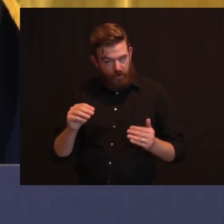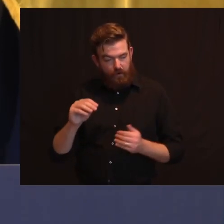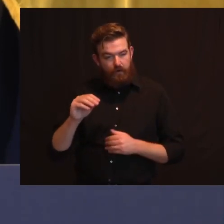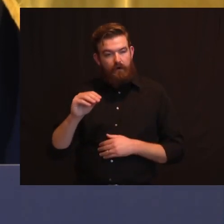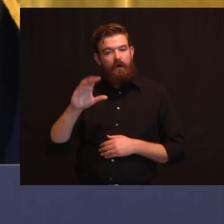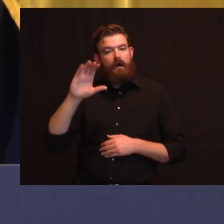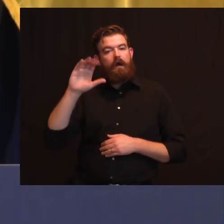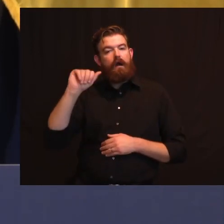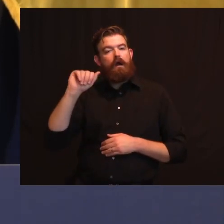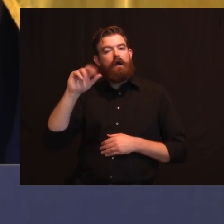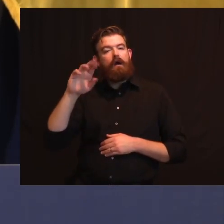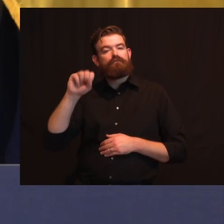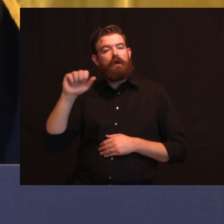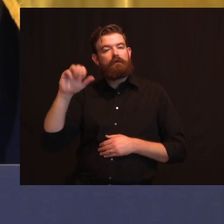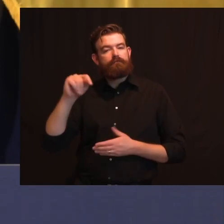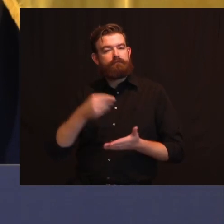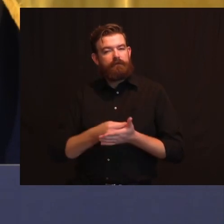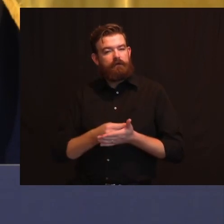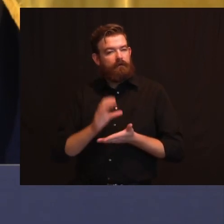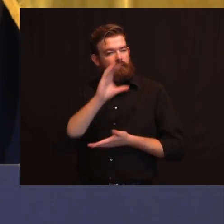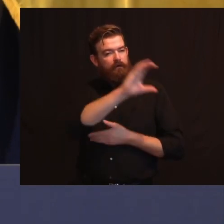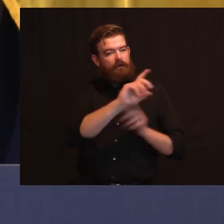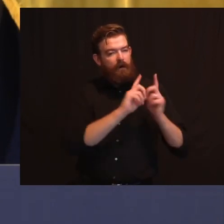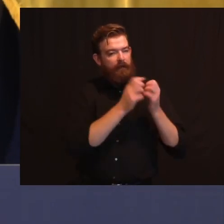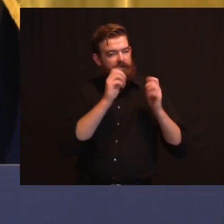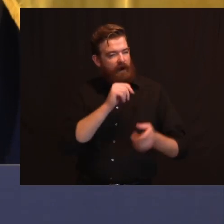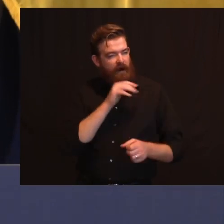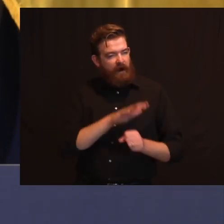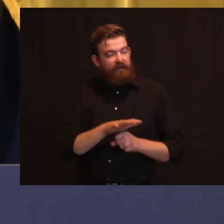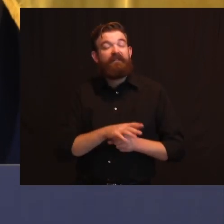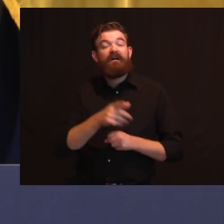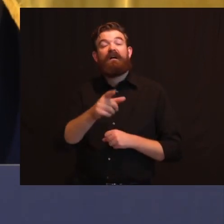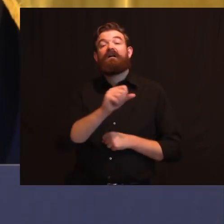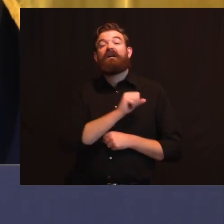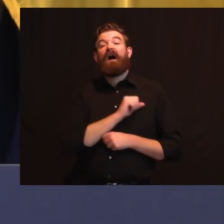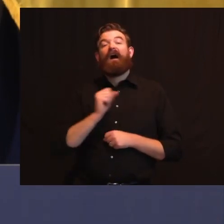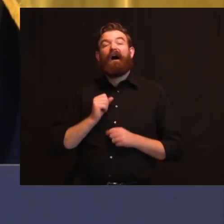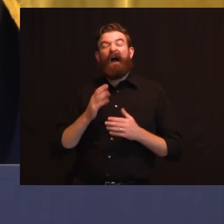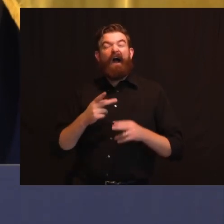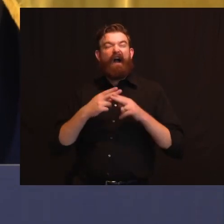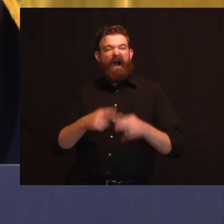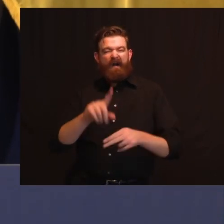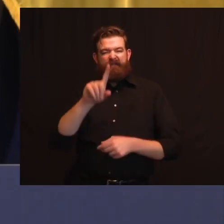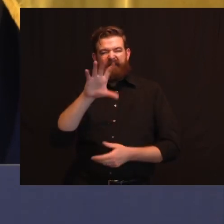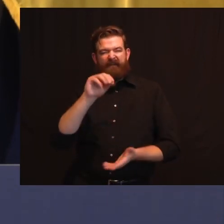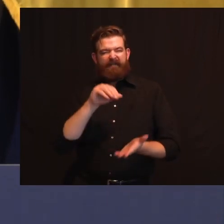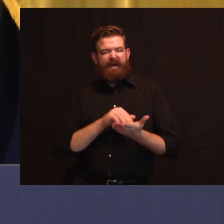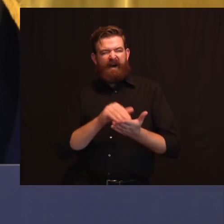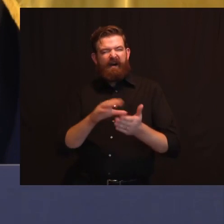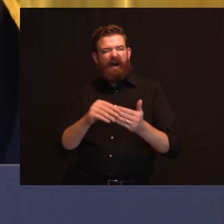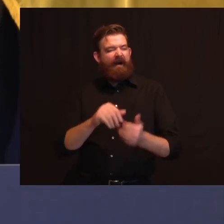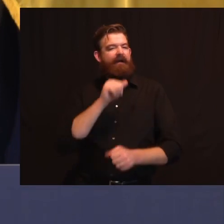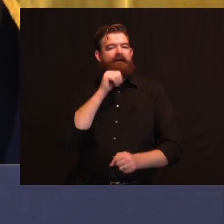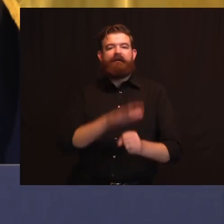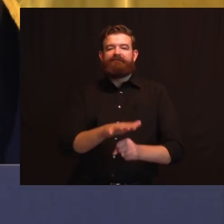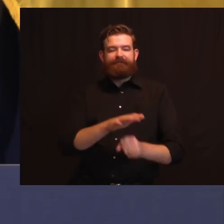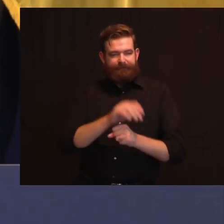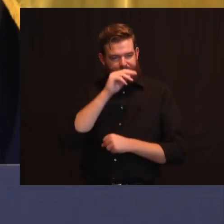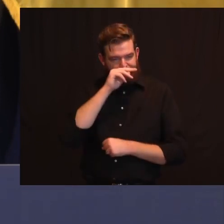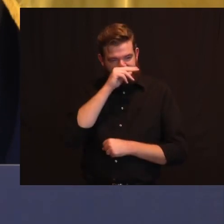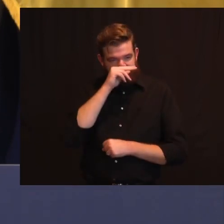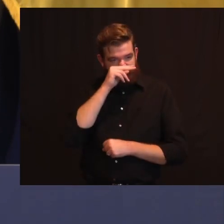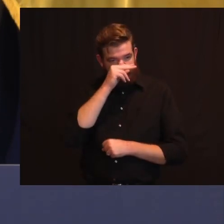She said that was a shameful amount. Yeah, again, I'm a huge fan of hers. I would say I don't see it that way. In fact, I would